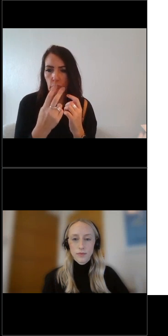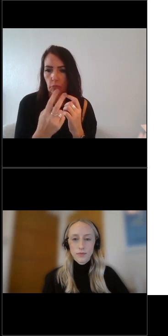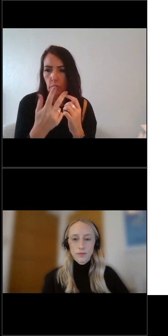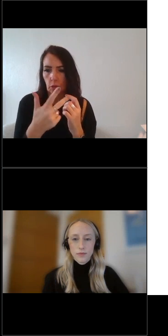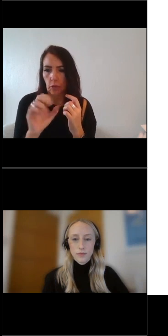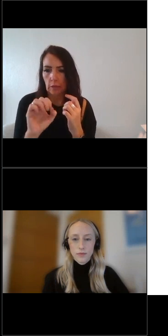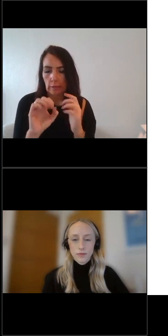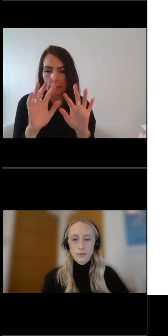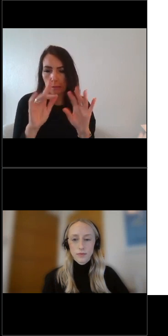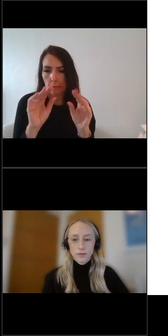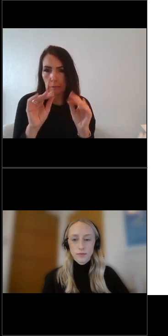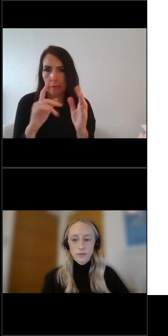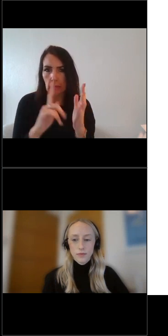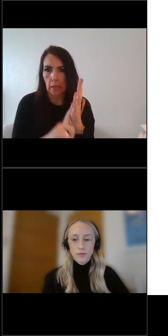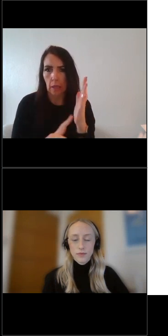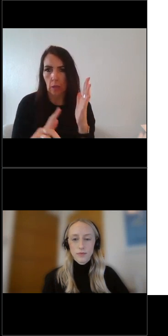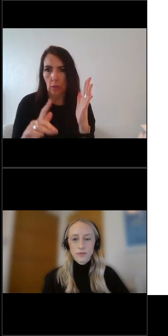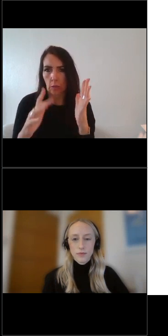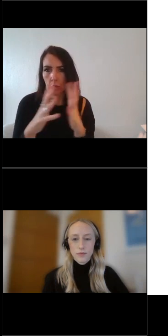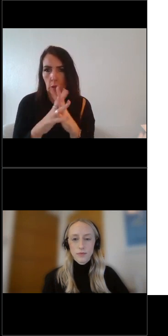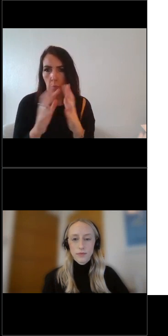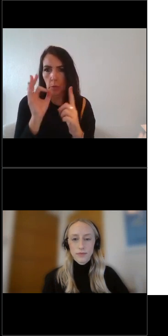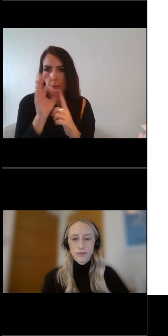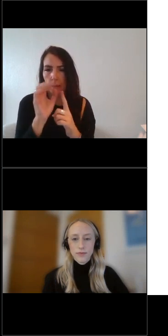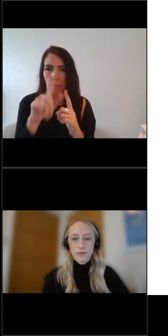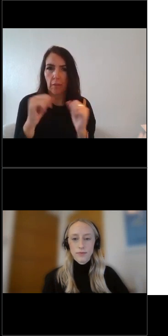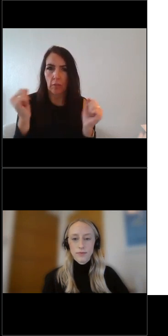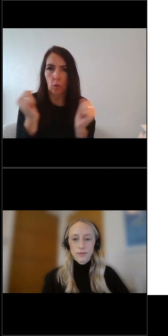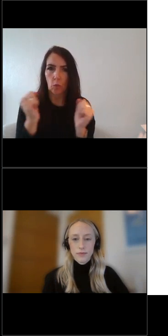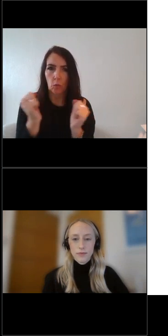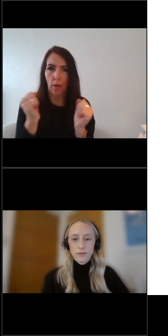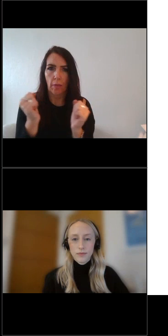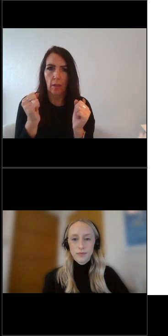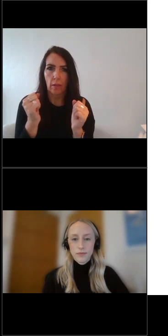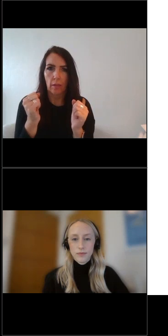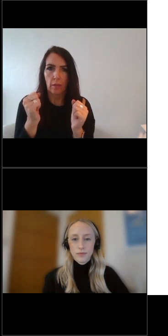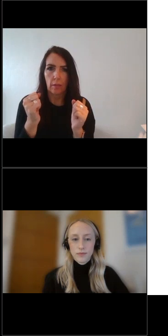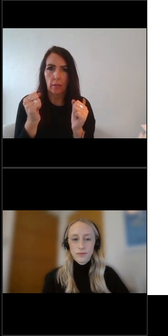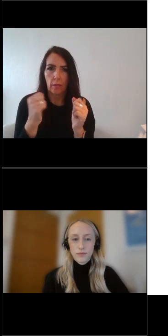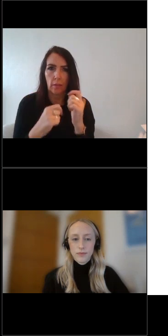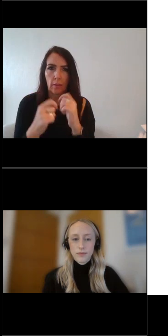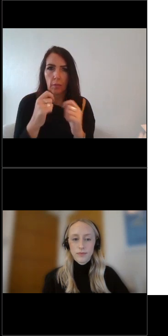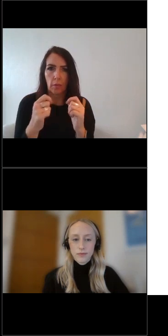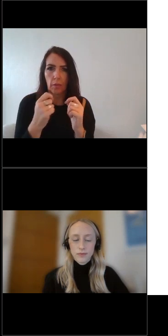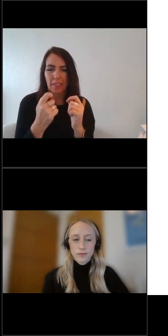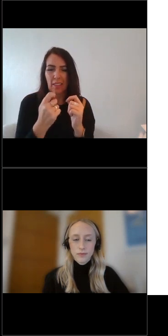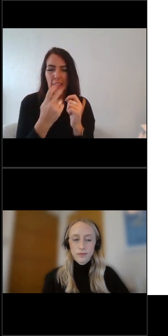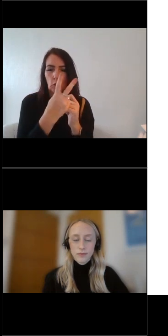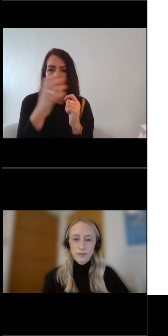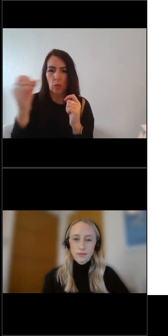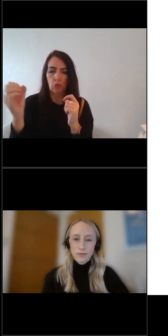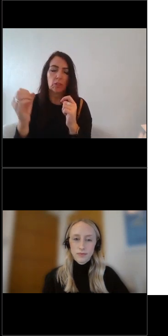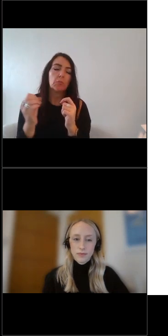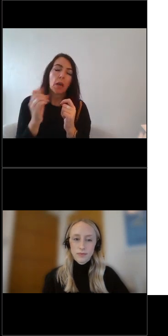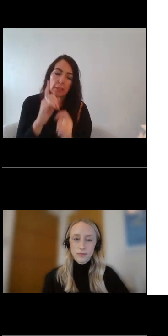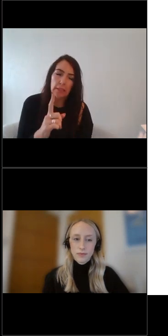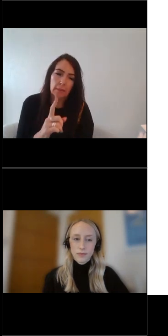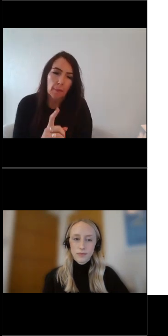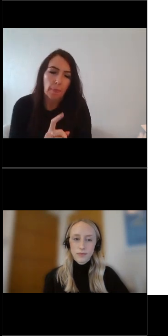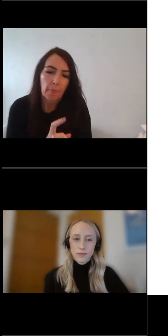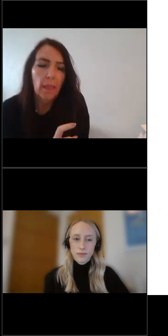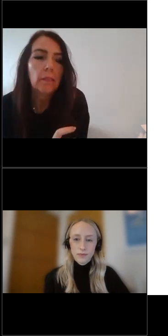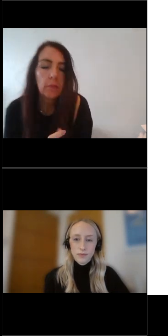that's WLTP, so get a bit of cold weather and a bit of a load on, you may be getting closer to 200, but that's a